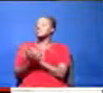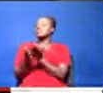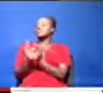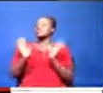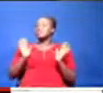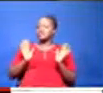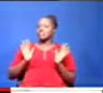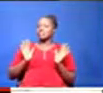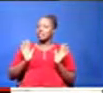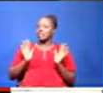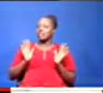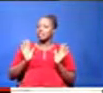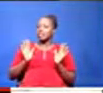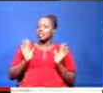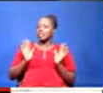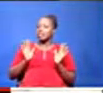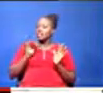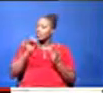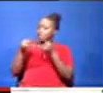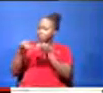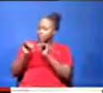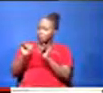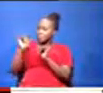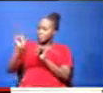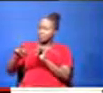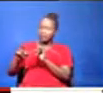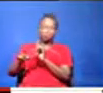is not implementable.